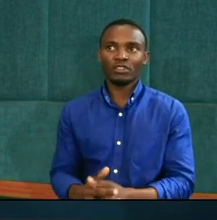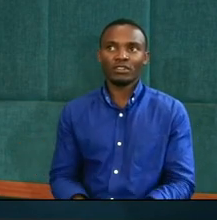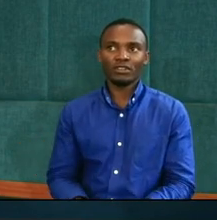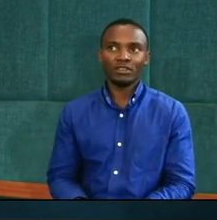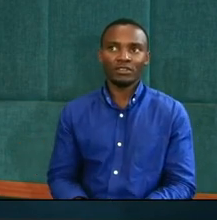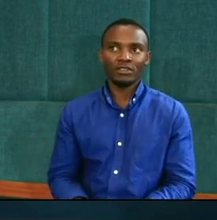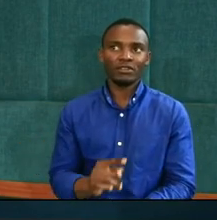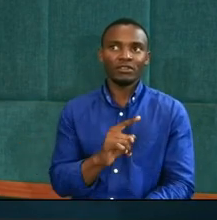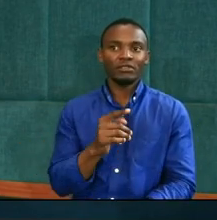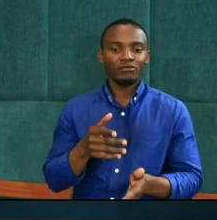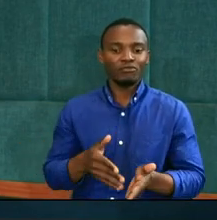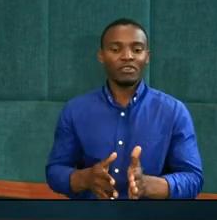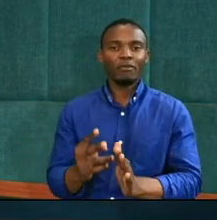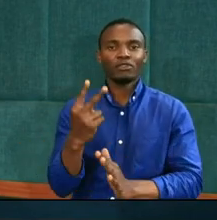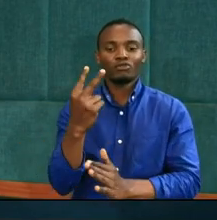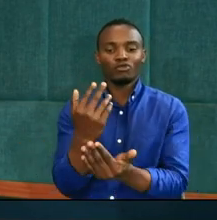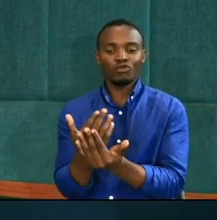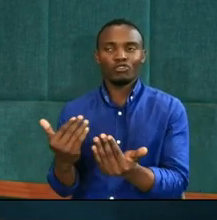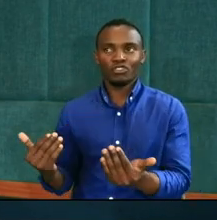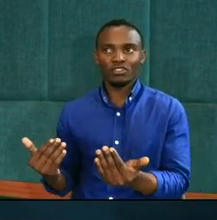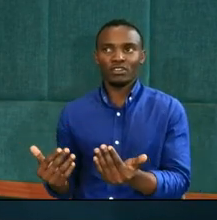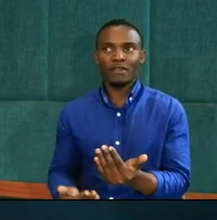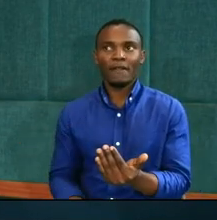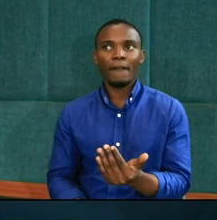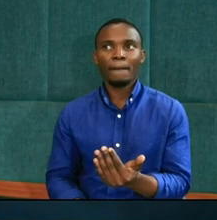She gave birth to two children.